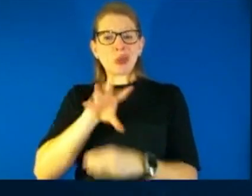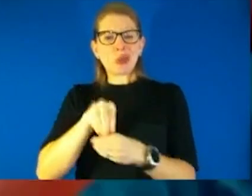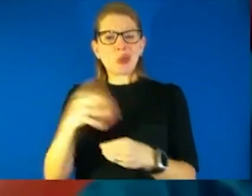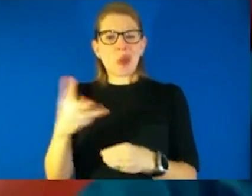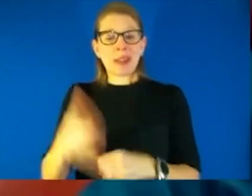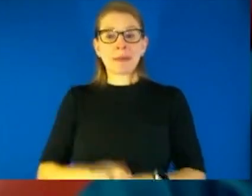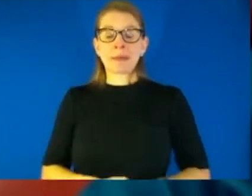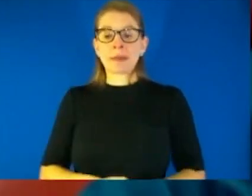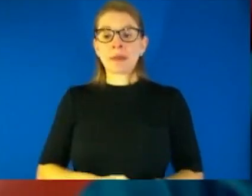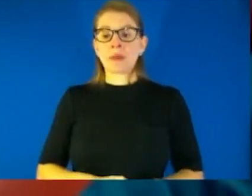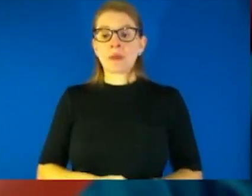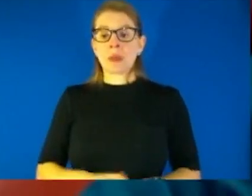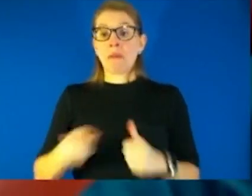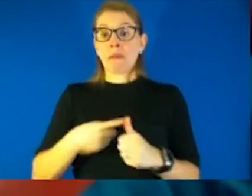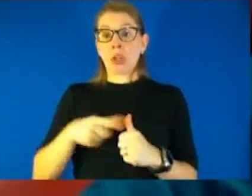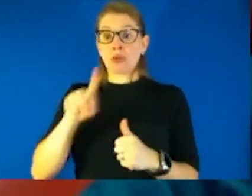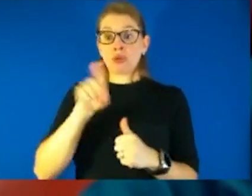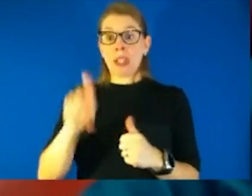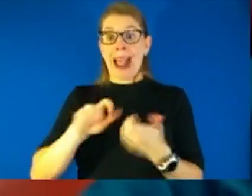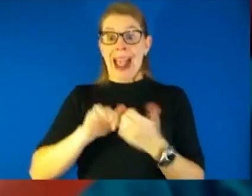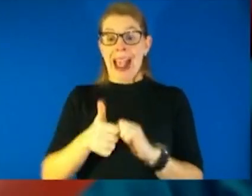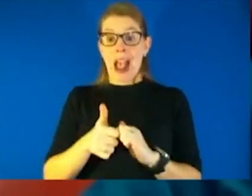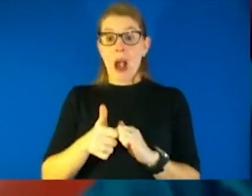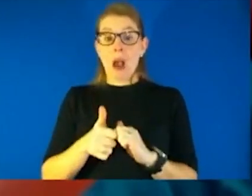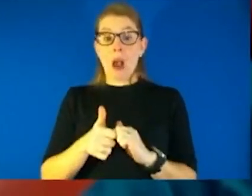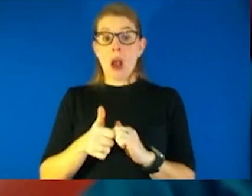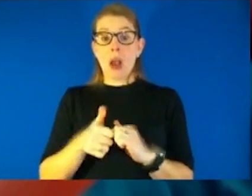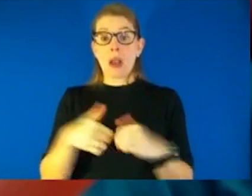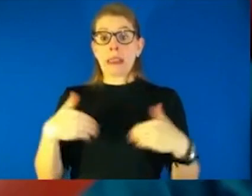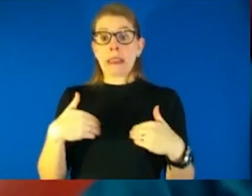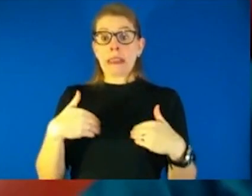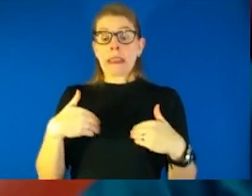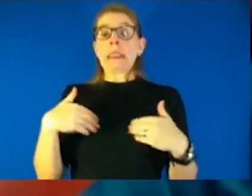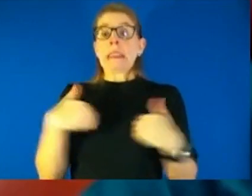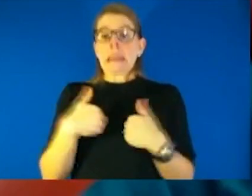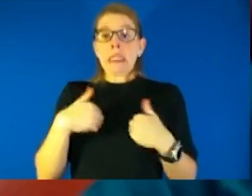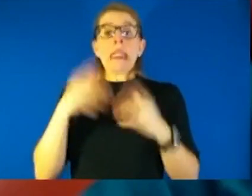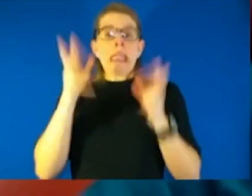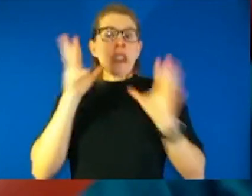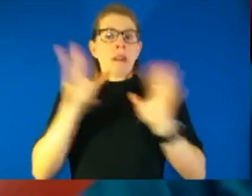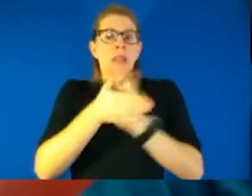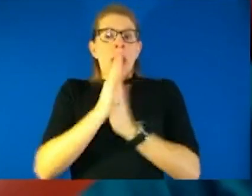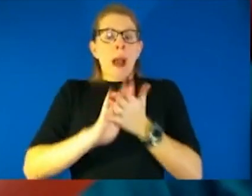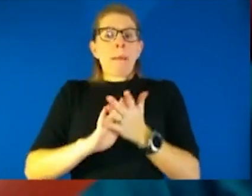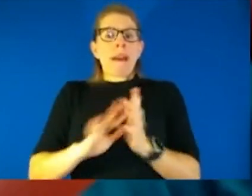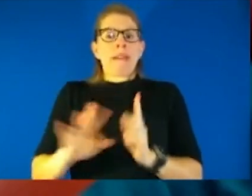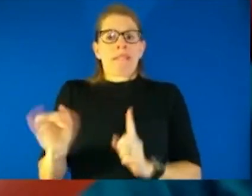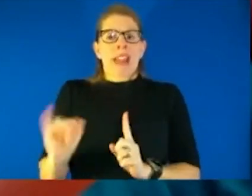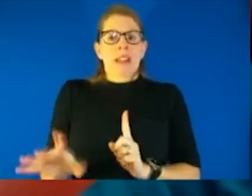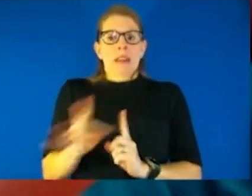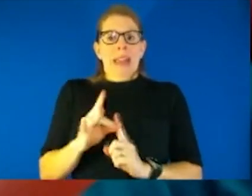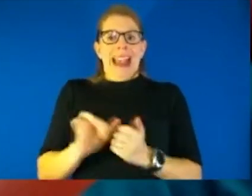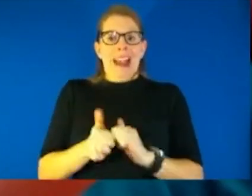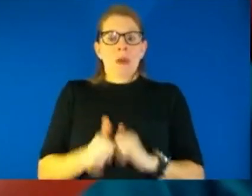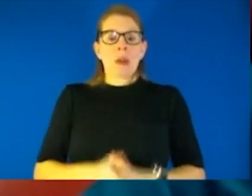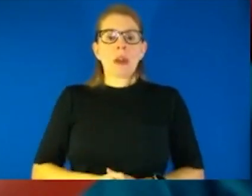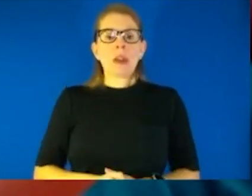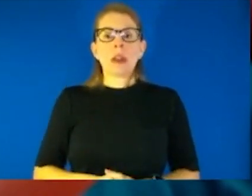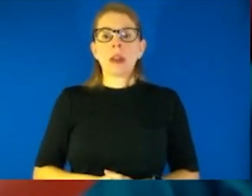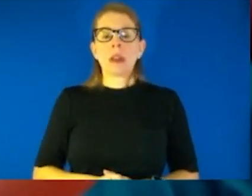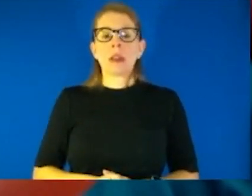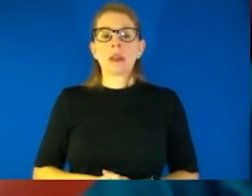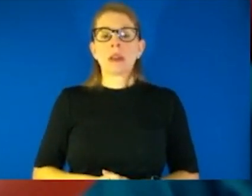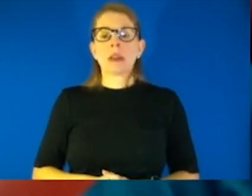First of all, the first question is, how do these deer get infected? It looks like that these are